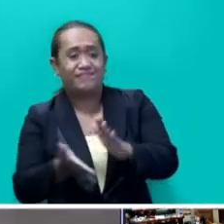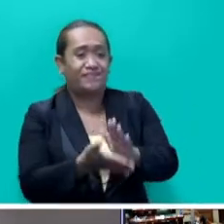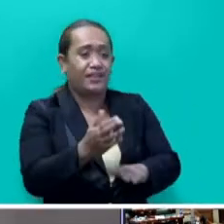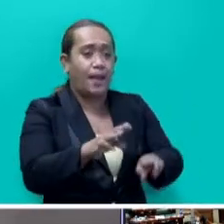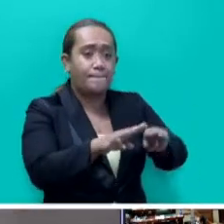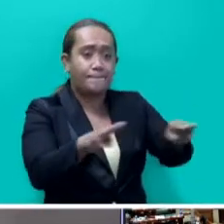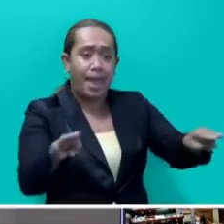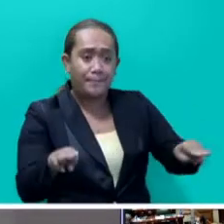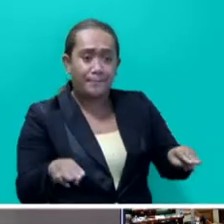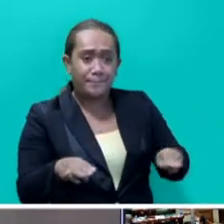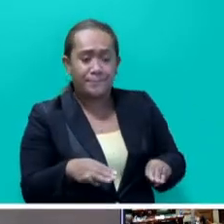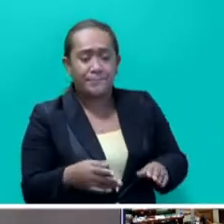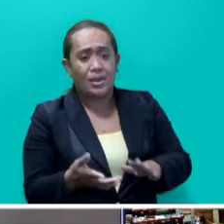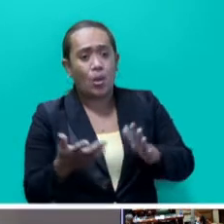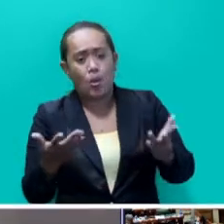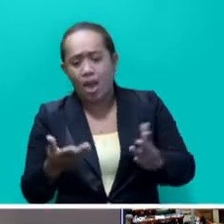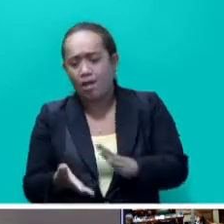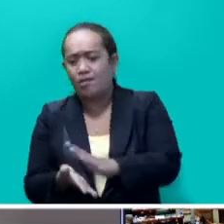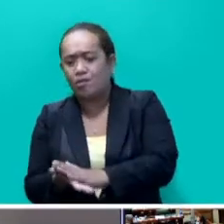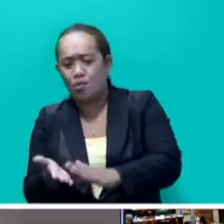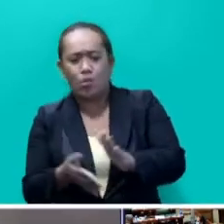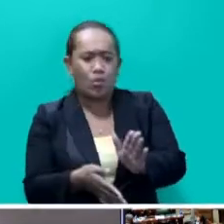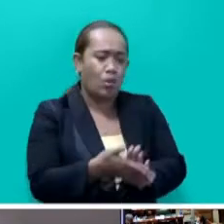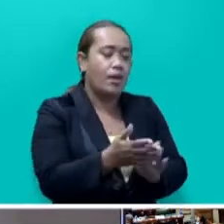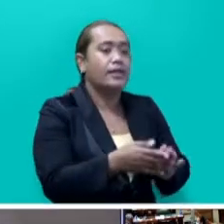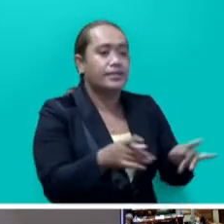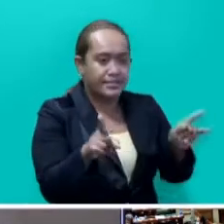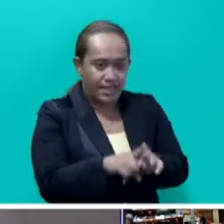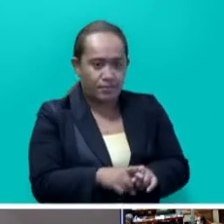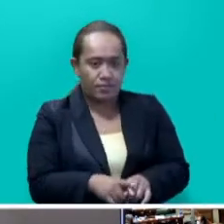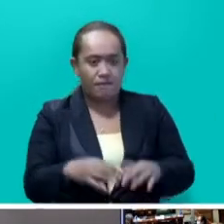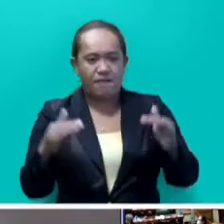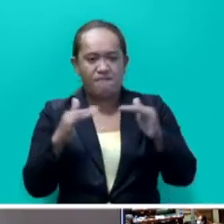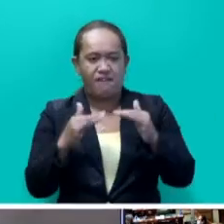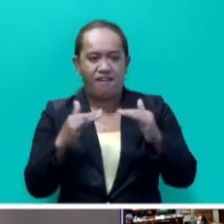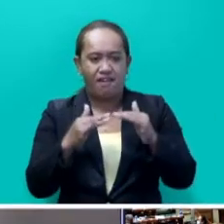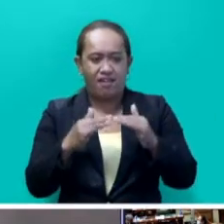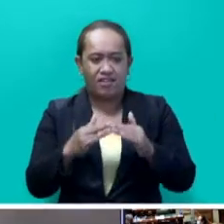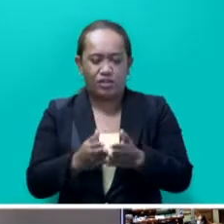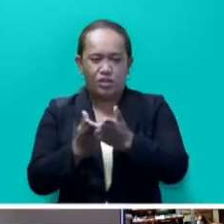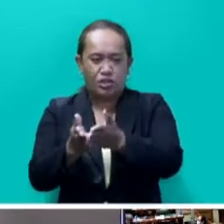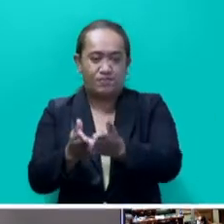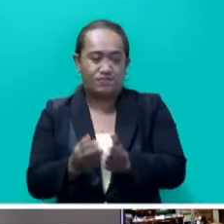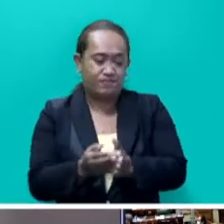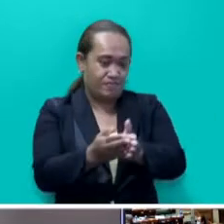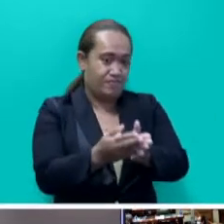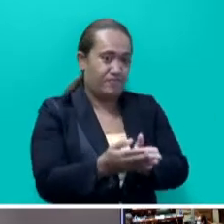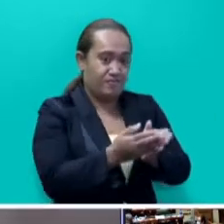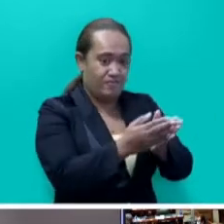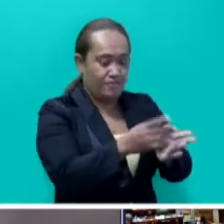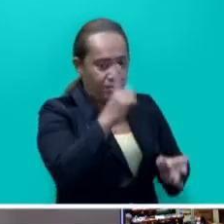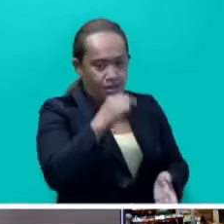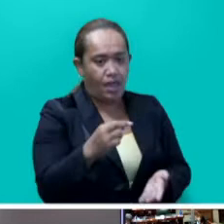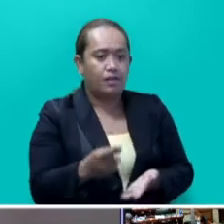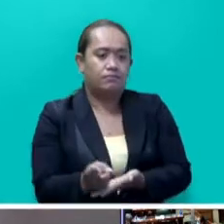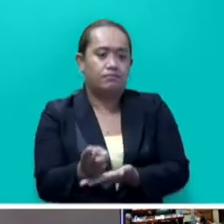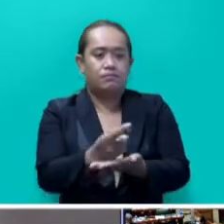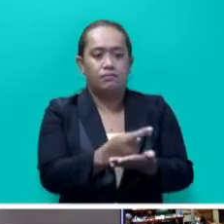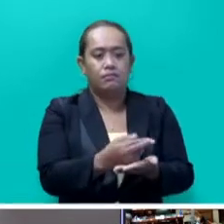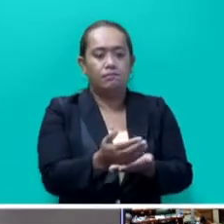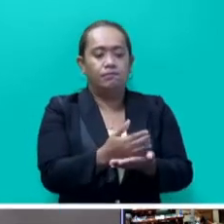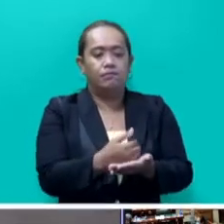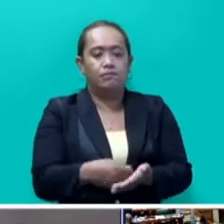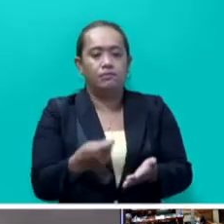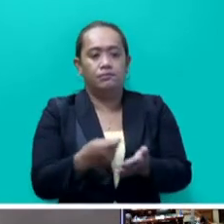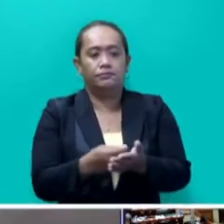operators, and this actually ensures that ship owners of returns on their investment. The SRL can also